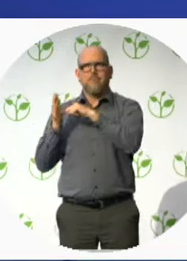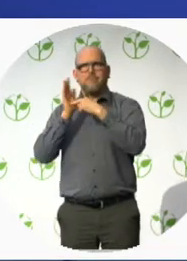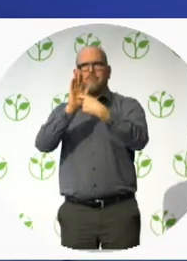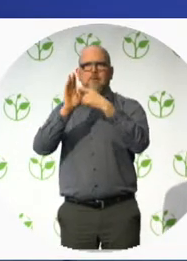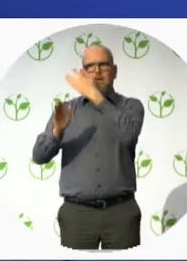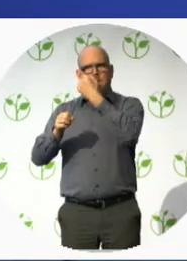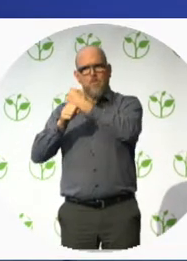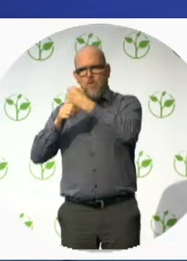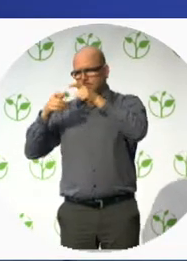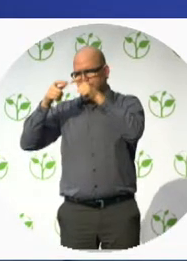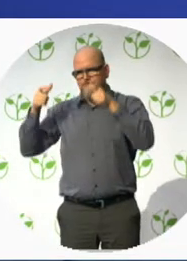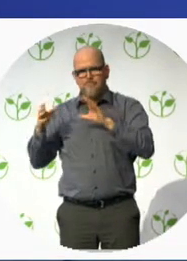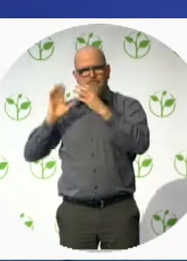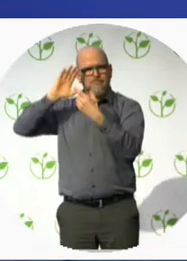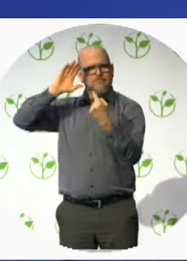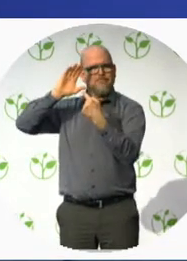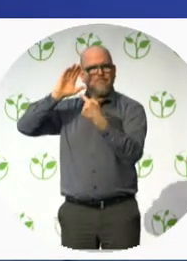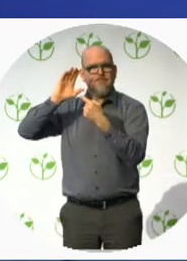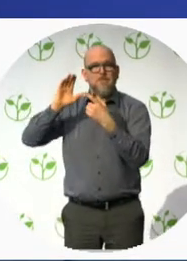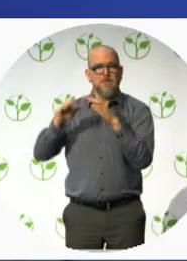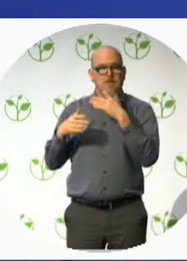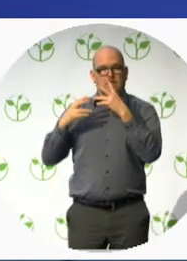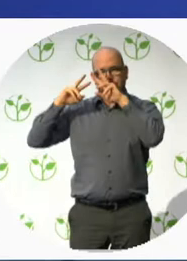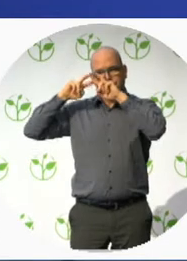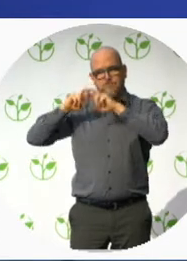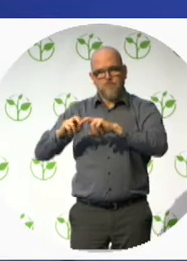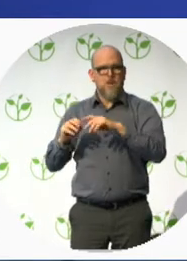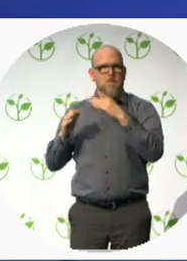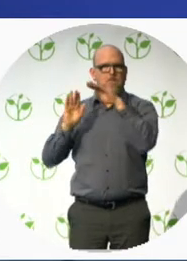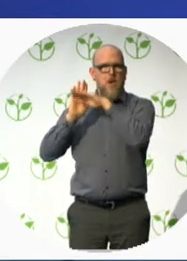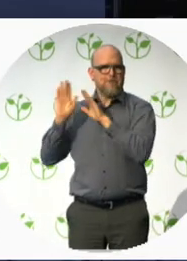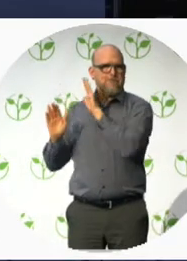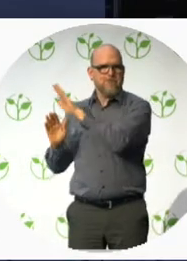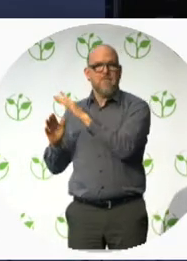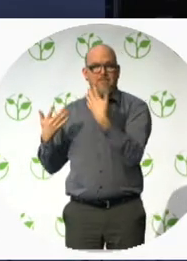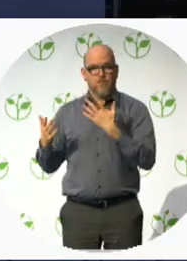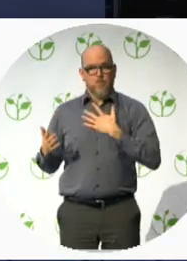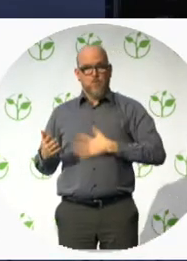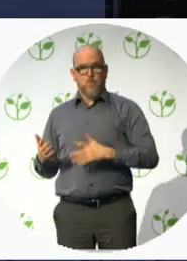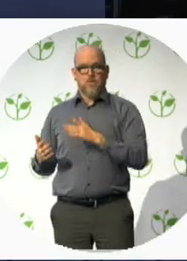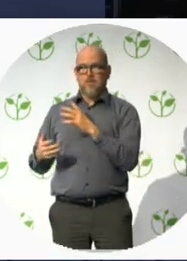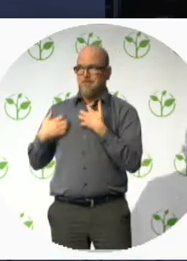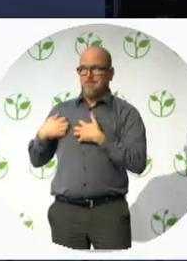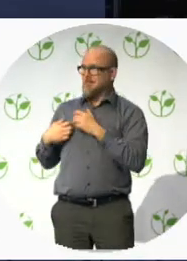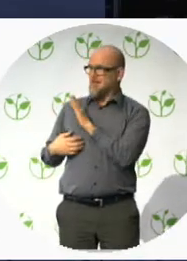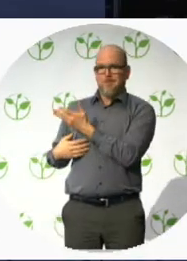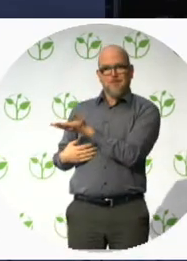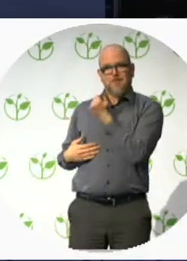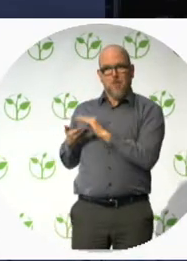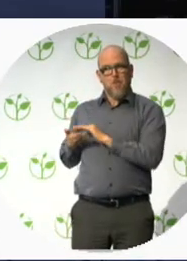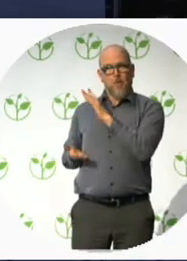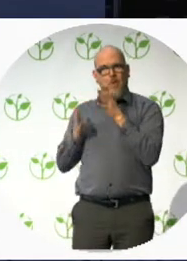Program. And she's going to tell us exactly how she got there and what she does. Over to you,